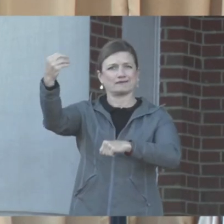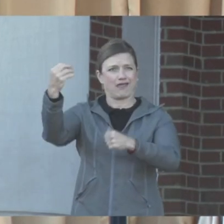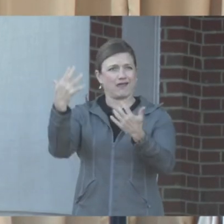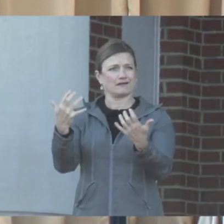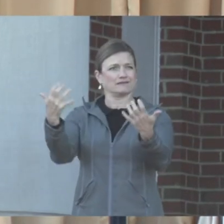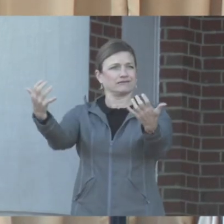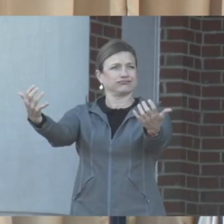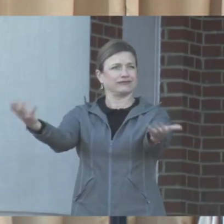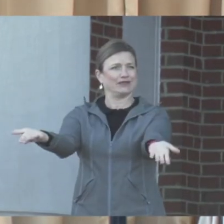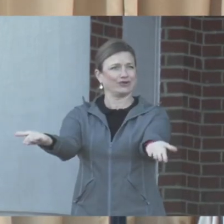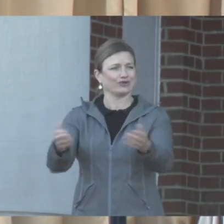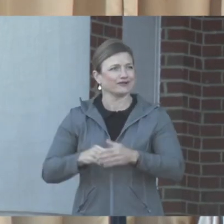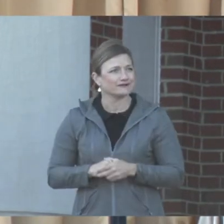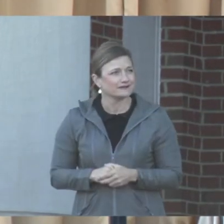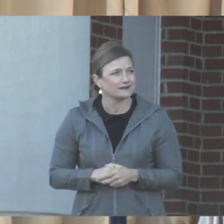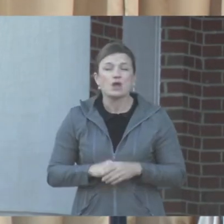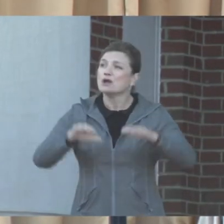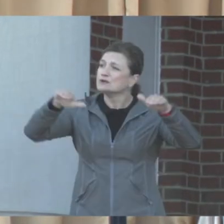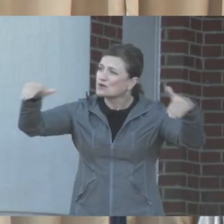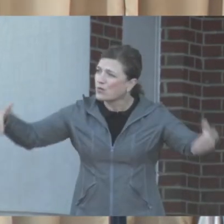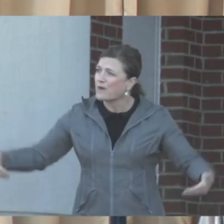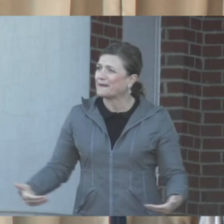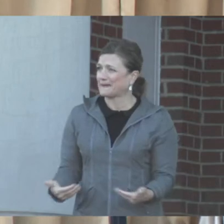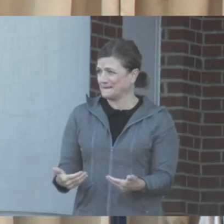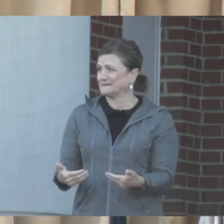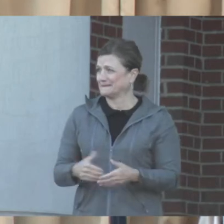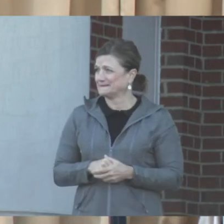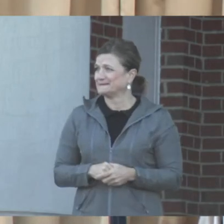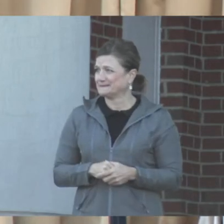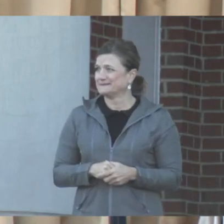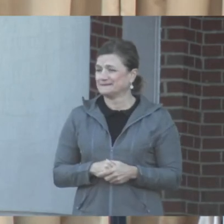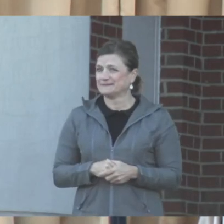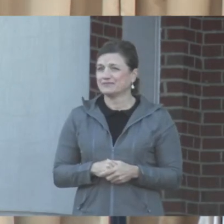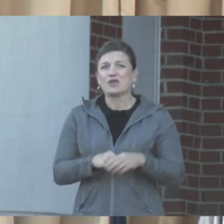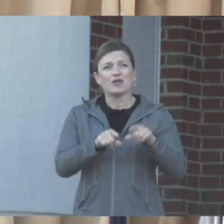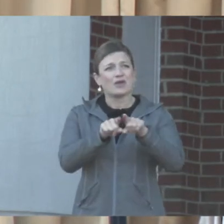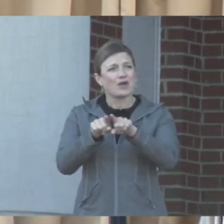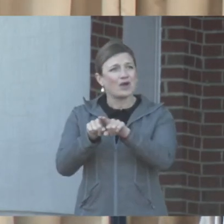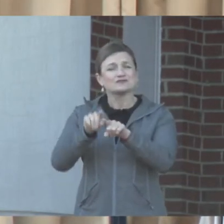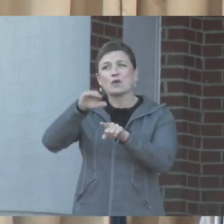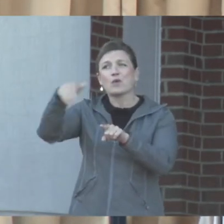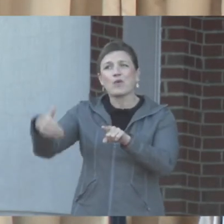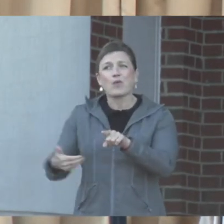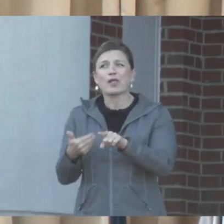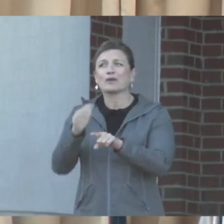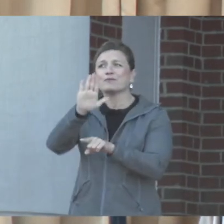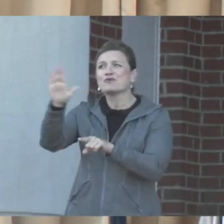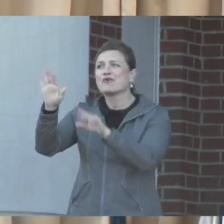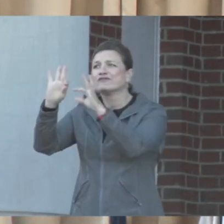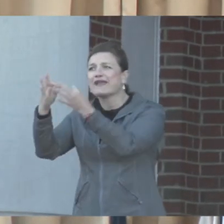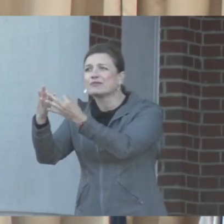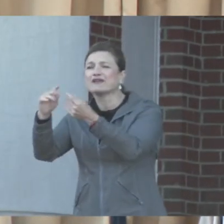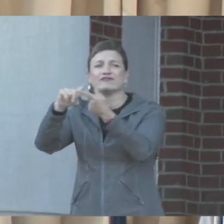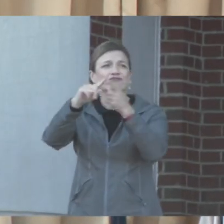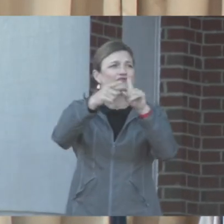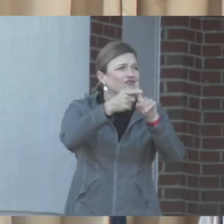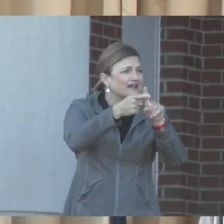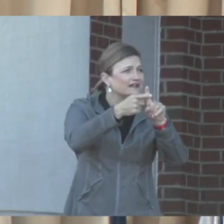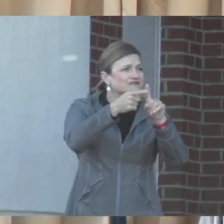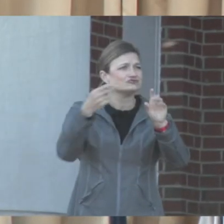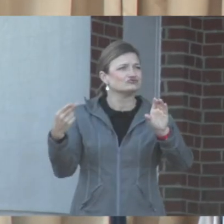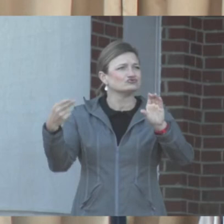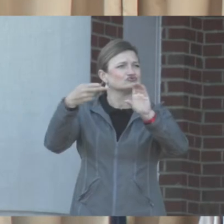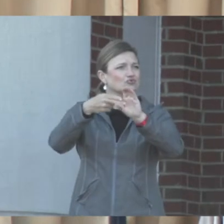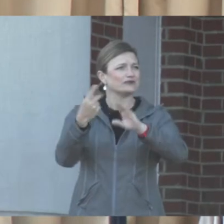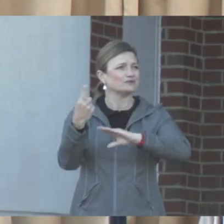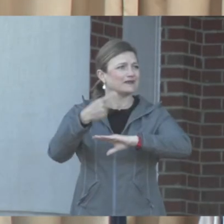journey. I welcome you to this graduation ceremony. I also welcome your family and your friends who've joined you